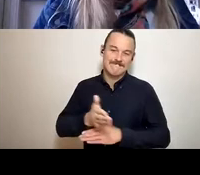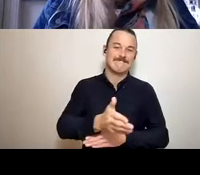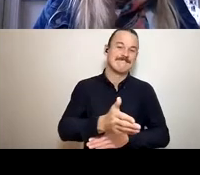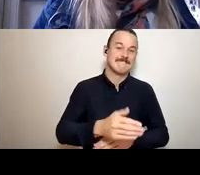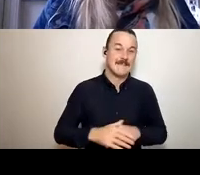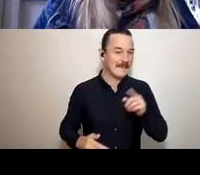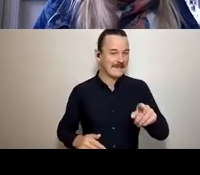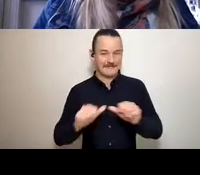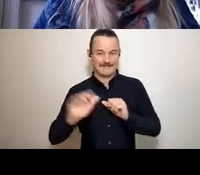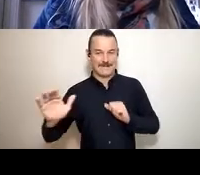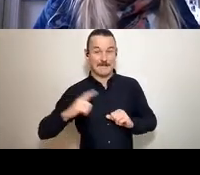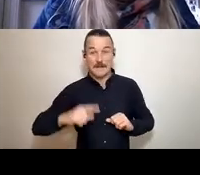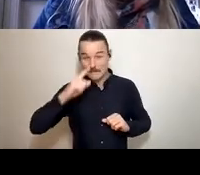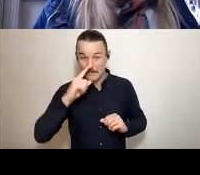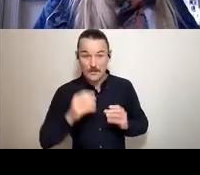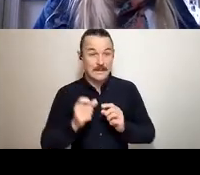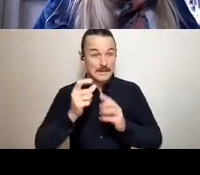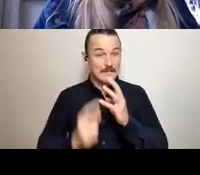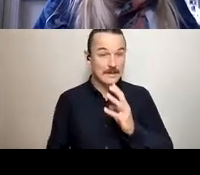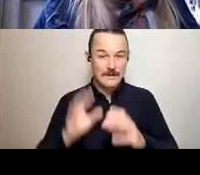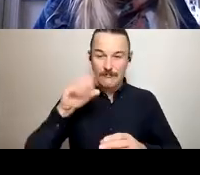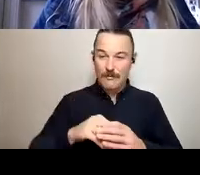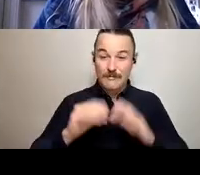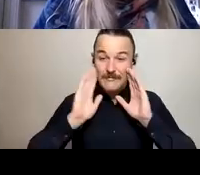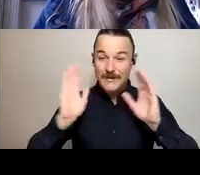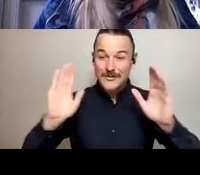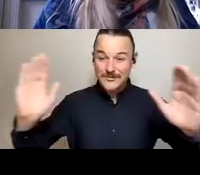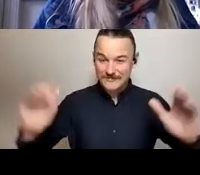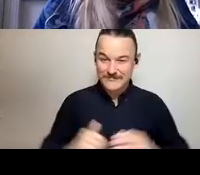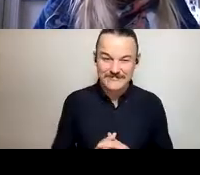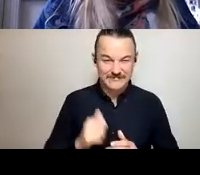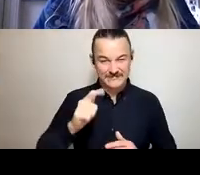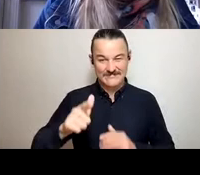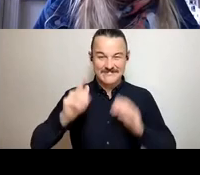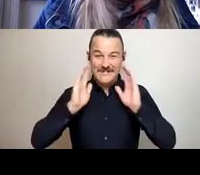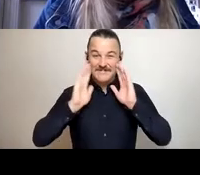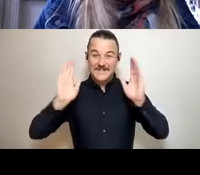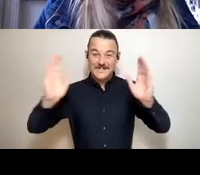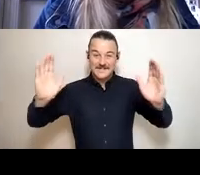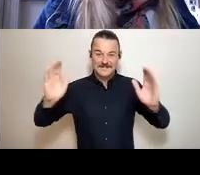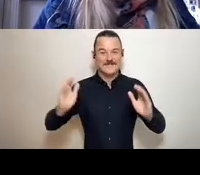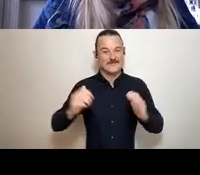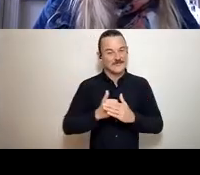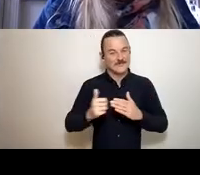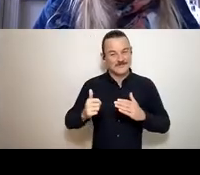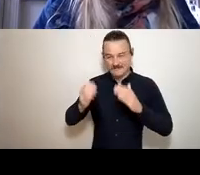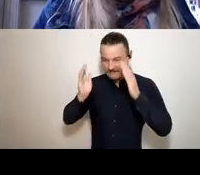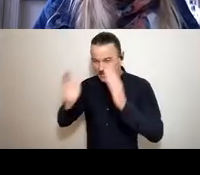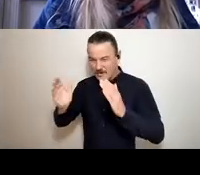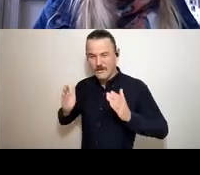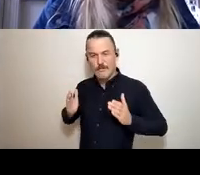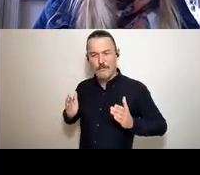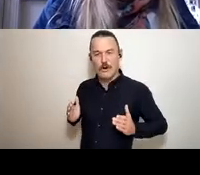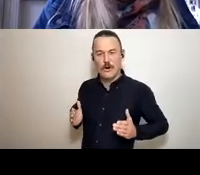shaking up the fashion industry a lot. And as you know, the fashion industry is, you know, highly focused on bodily perfection